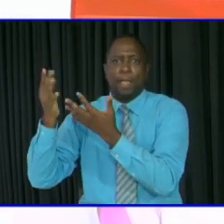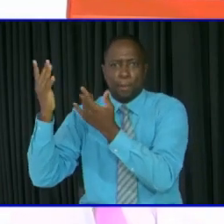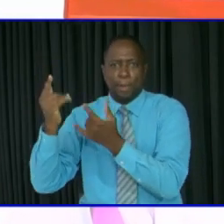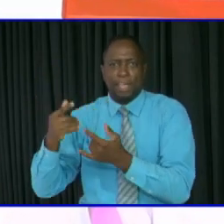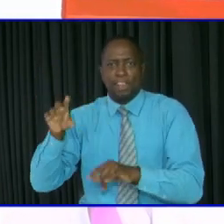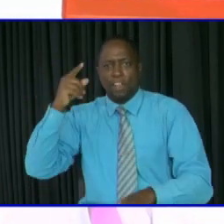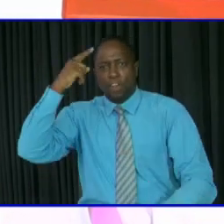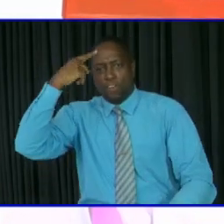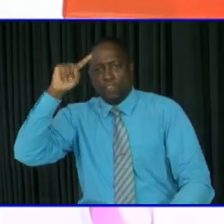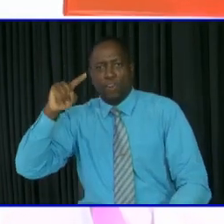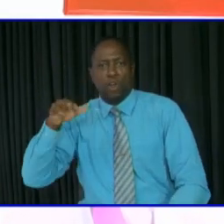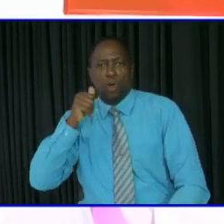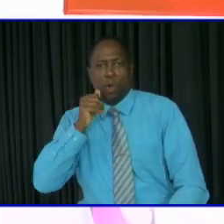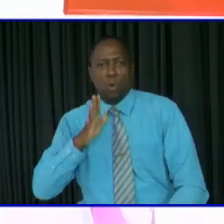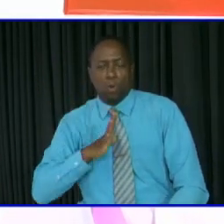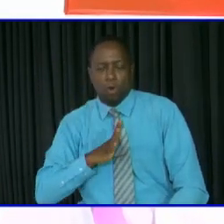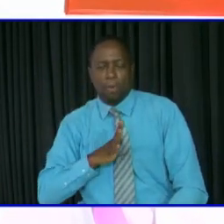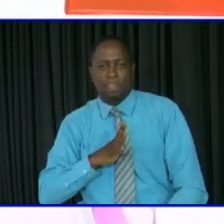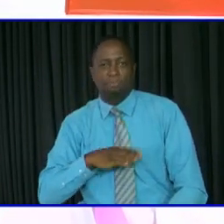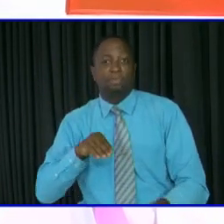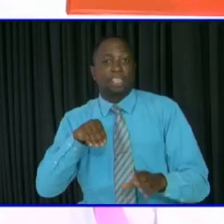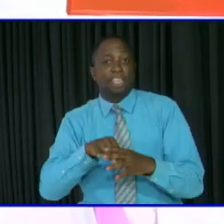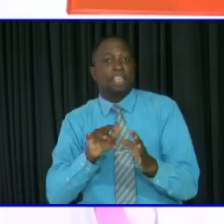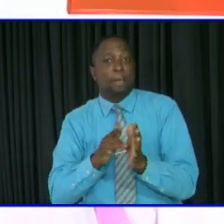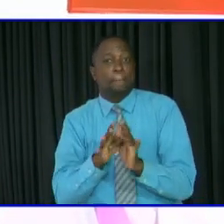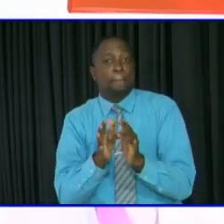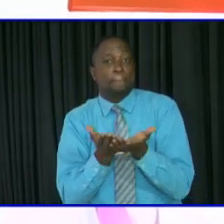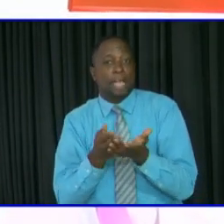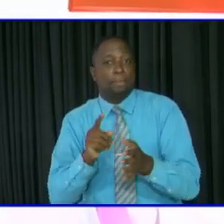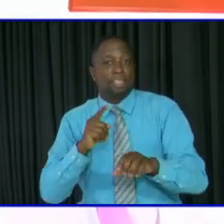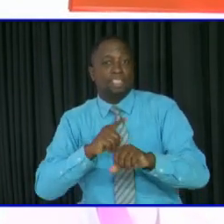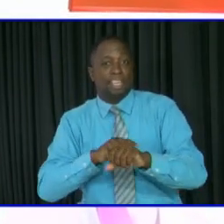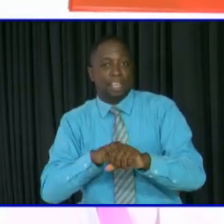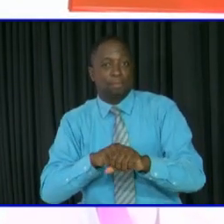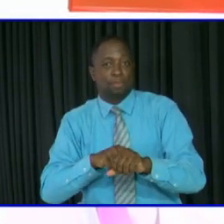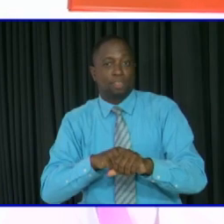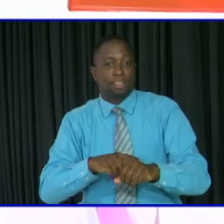bride. On the contrary, in